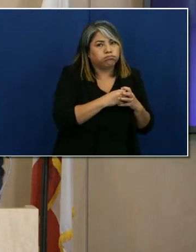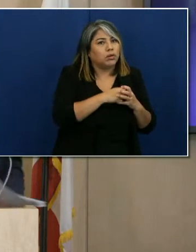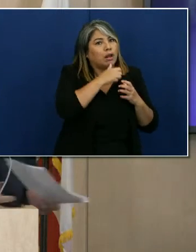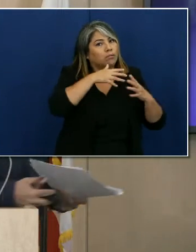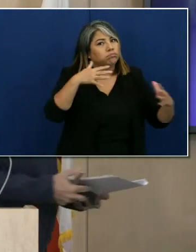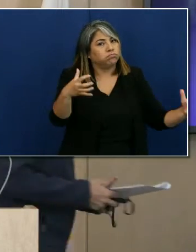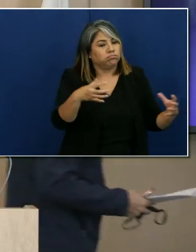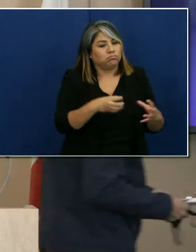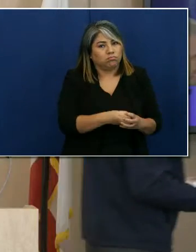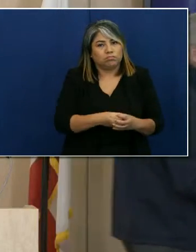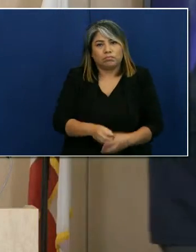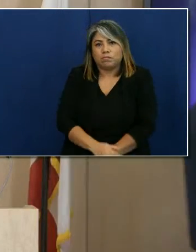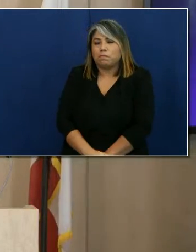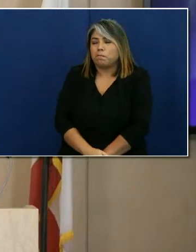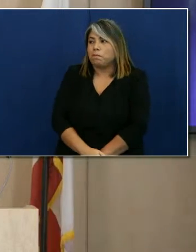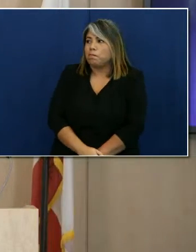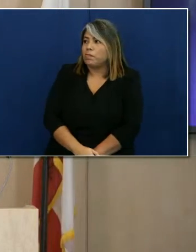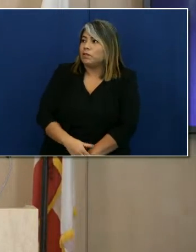Thank you, Dr. McDonald.